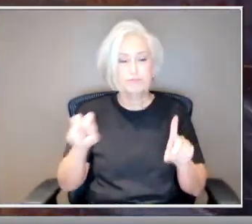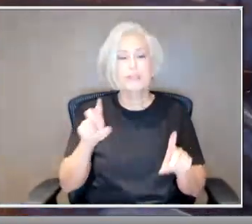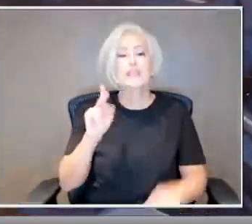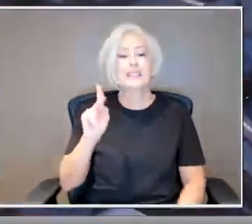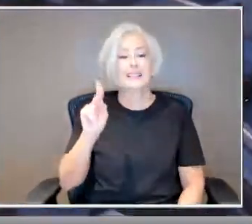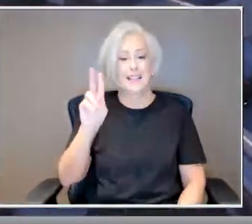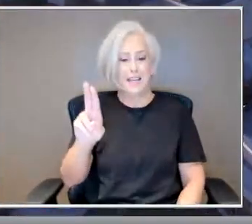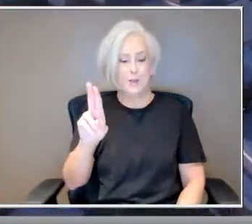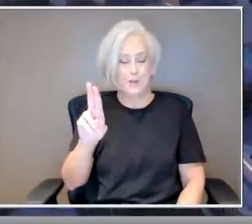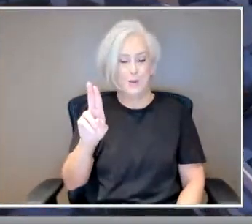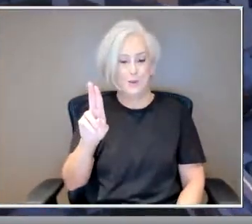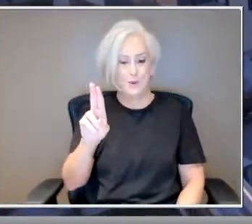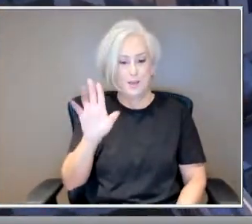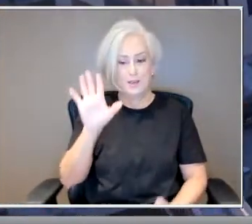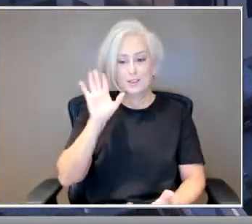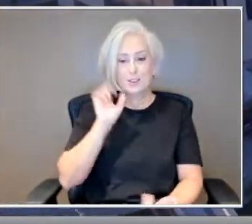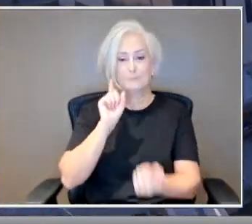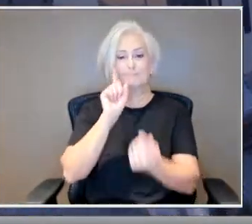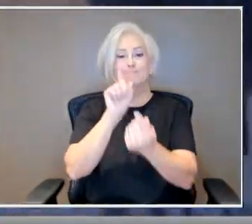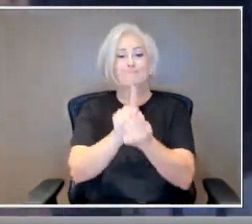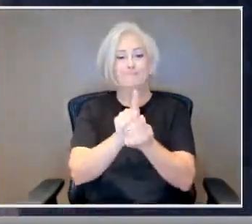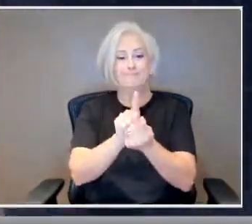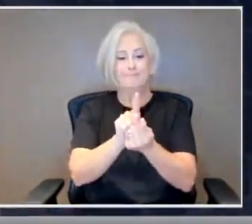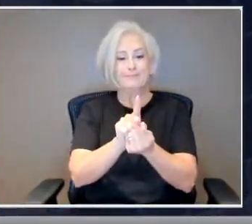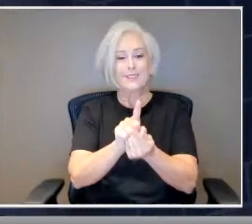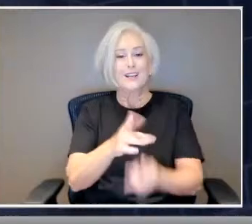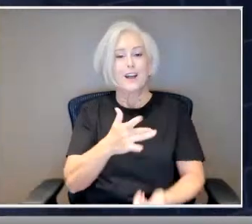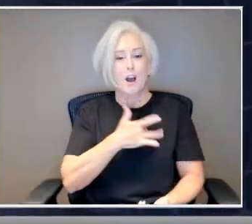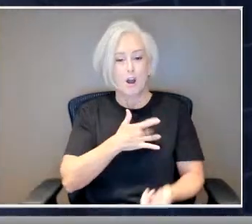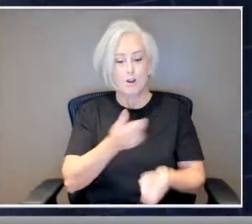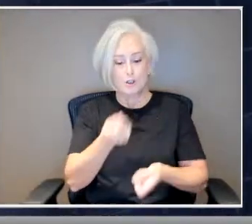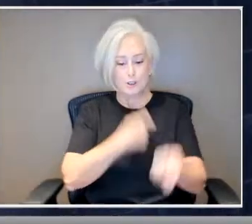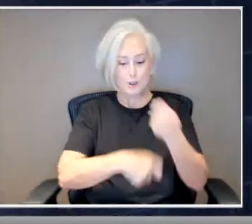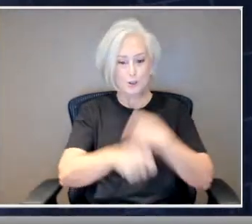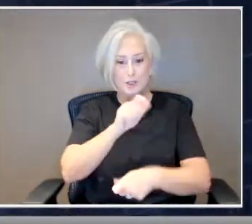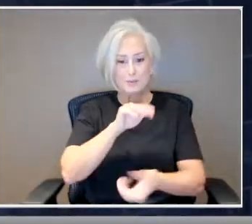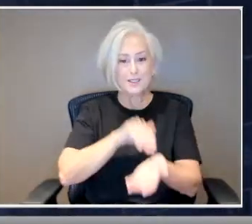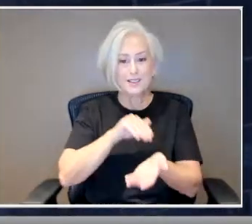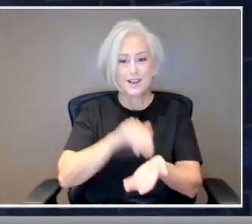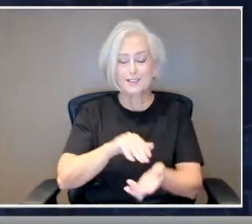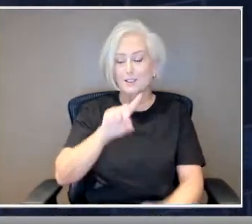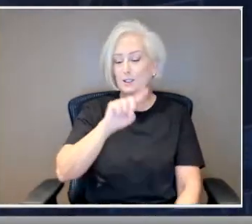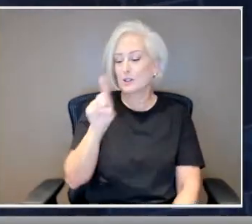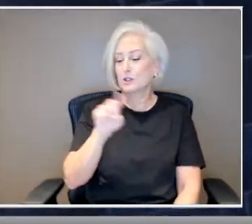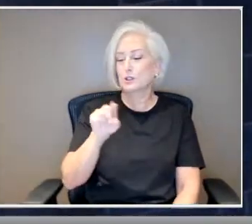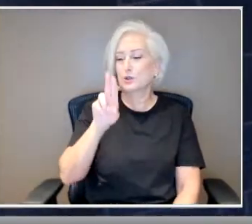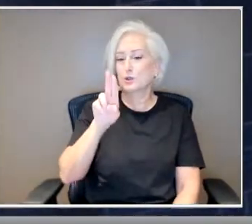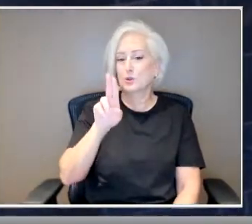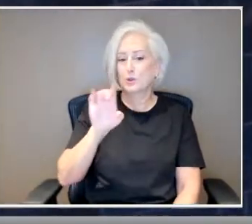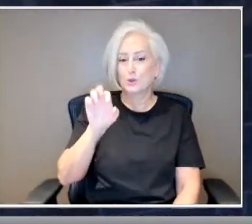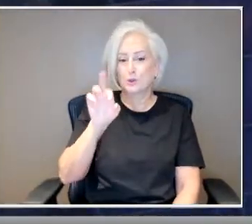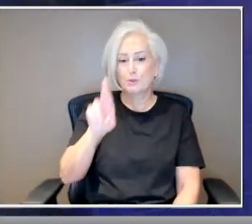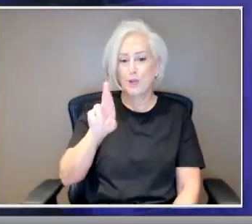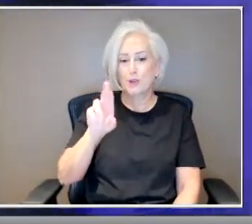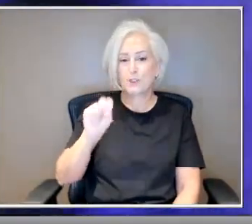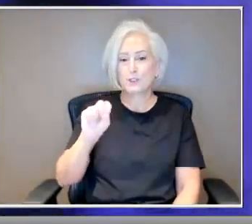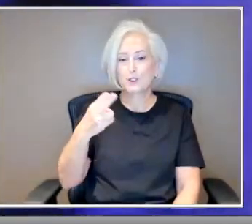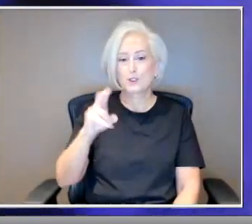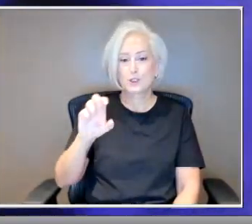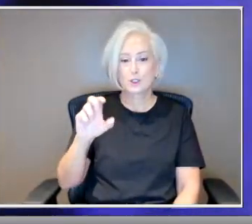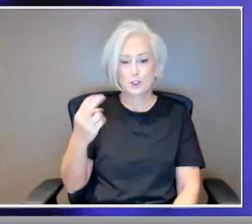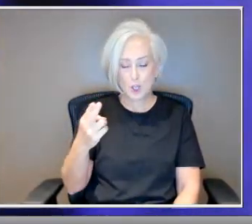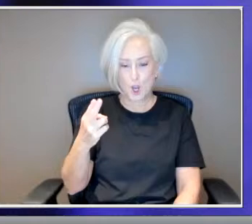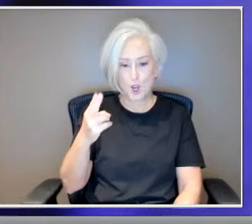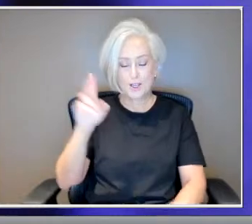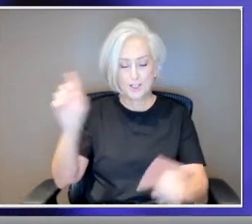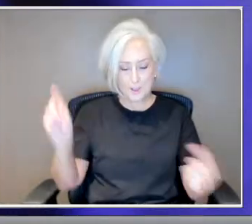she met heart failure and transplant cardiologist Dr. Zubair Shah. And his first words to Erica? He looked at me and he